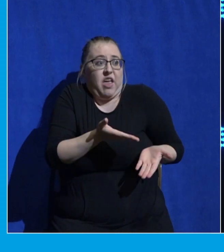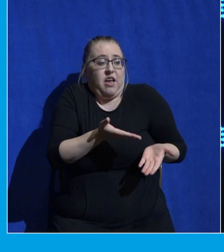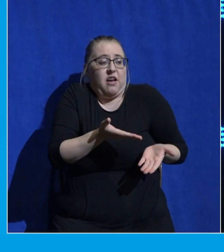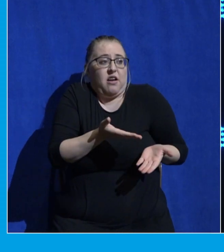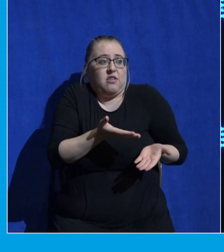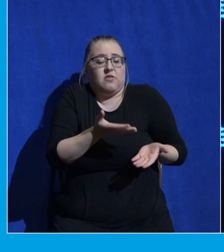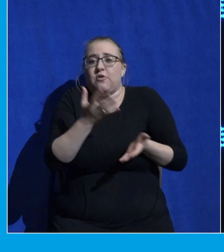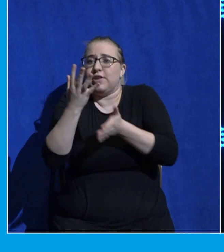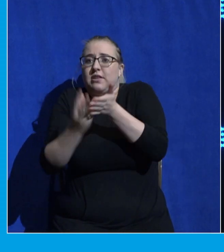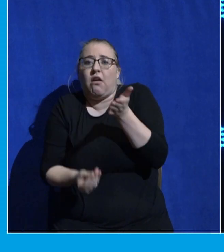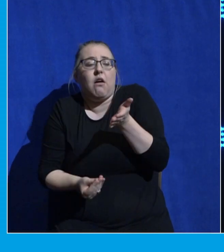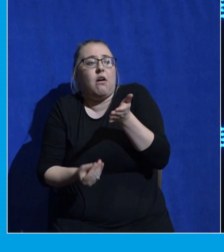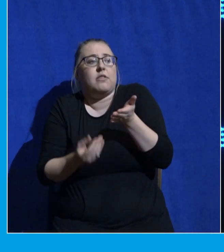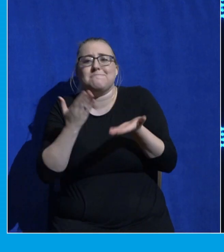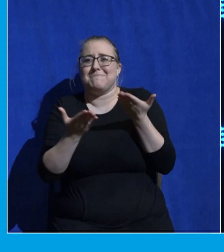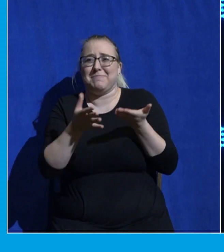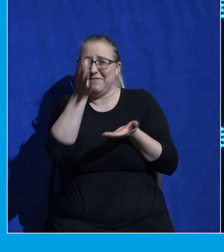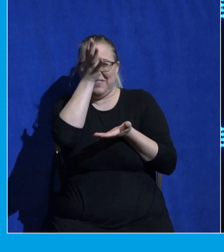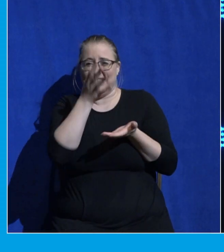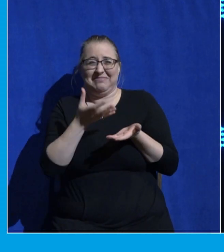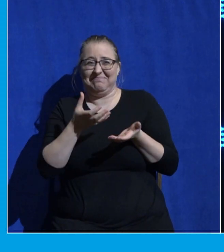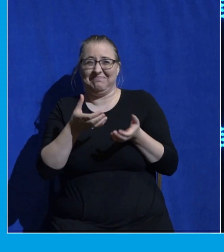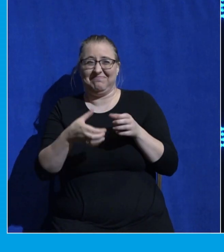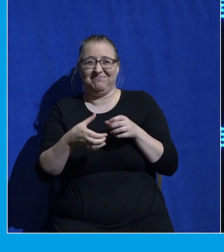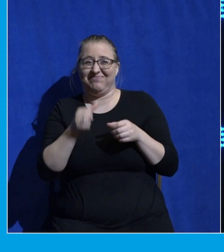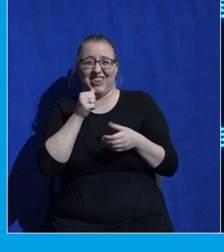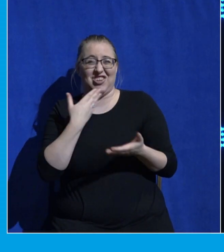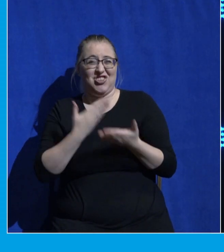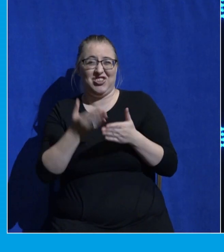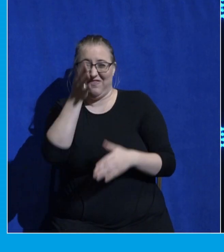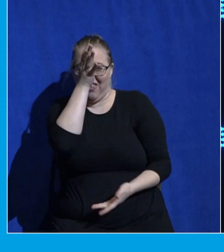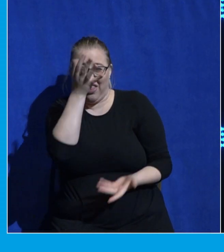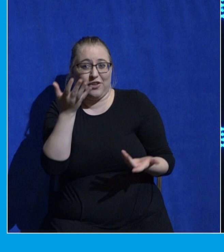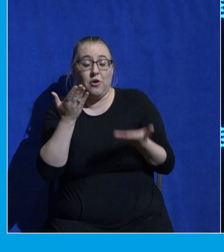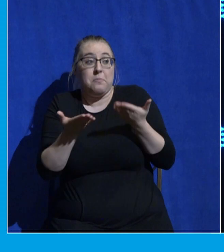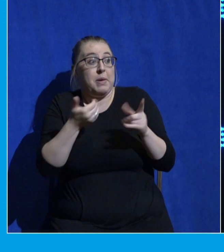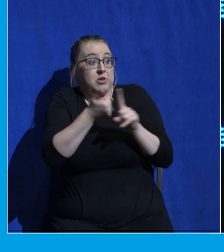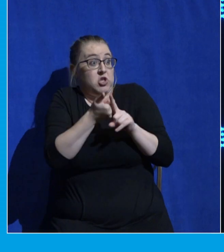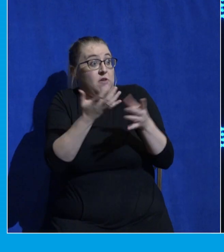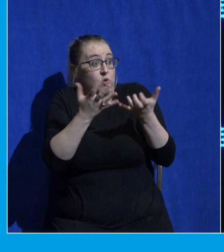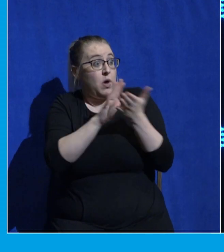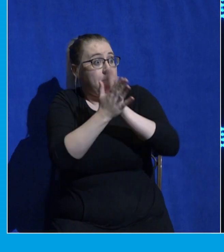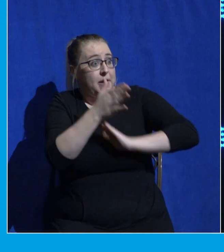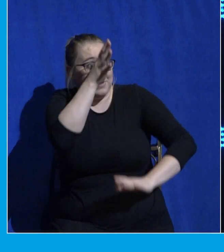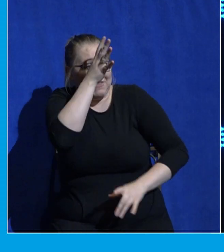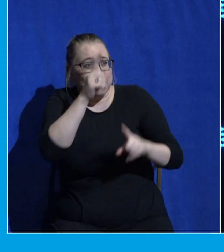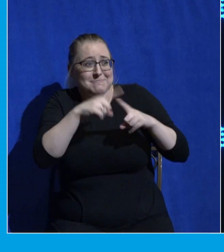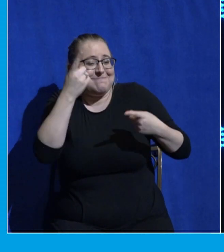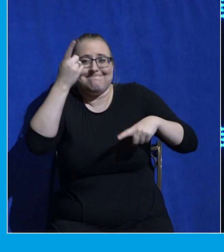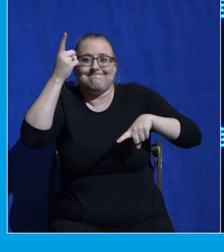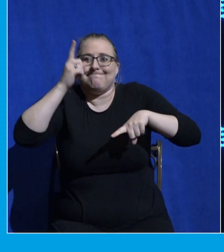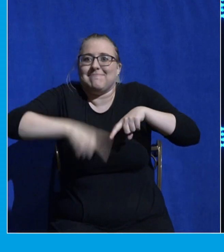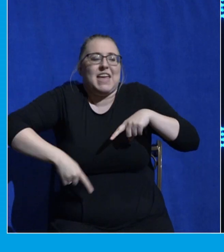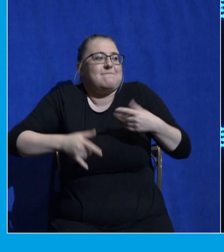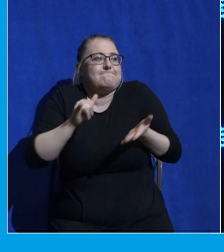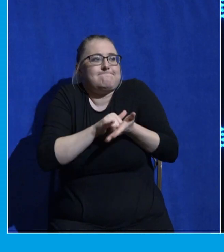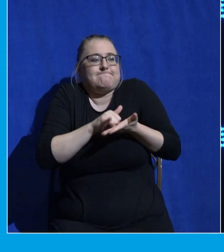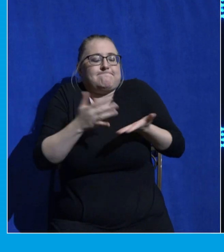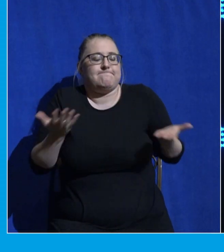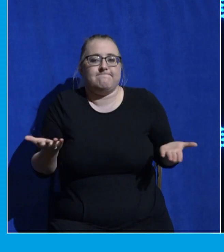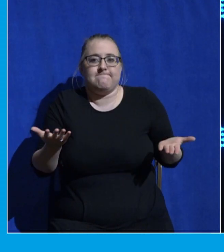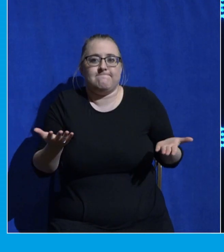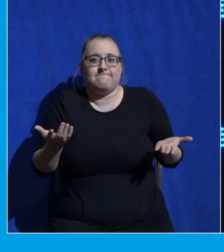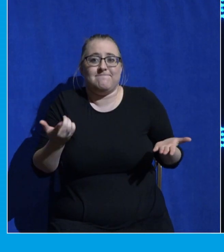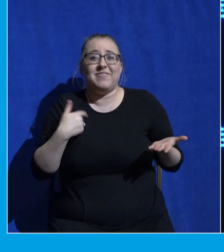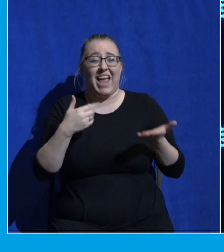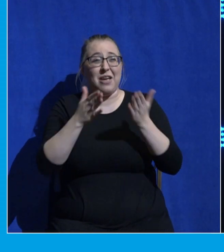longer here, or your father wasn't that good, or maybe you want to be a father, and for some reason you can't be. And I